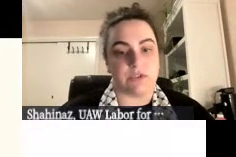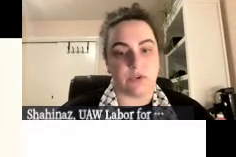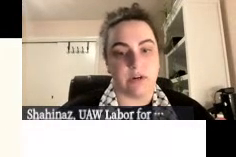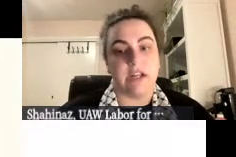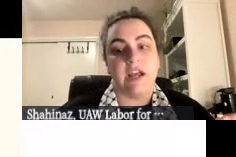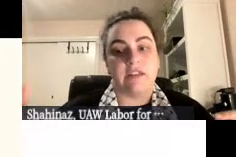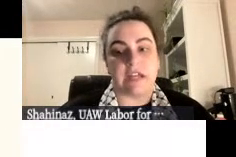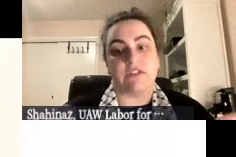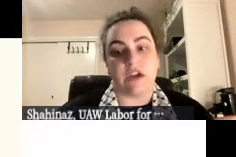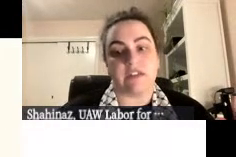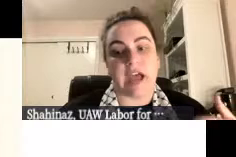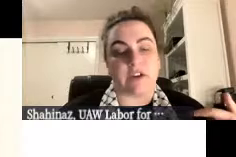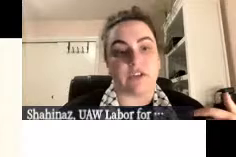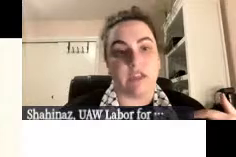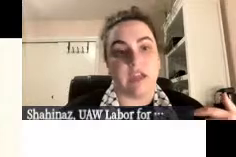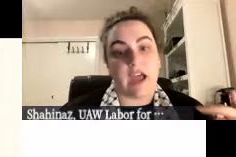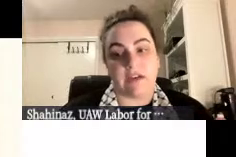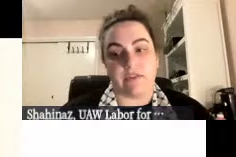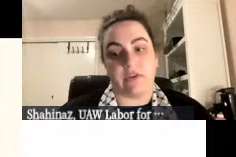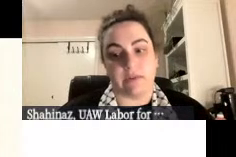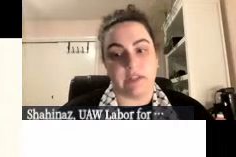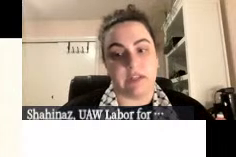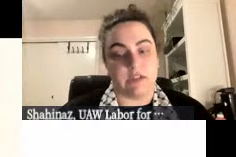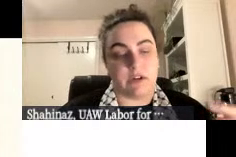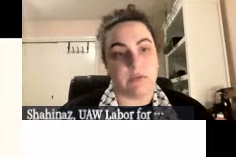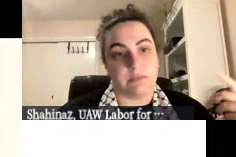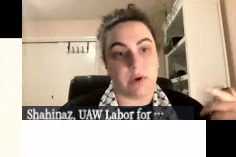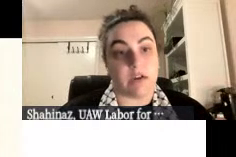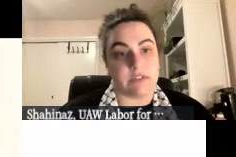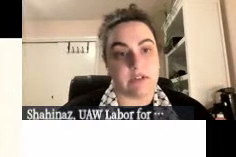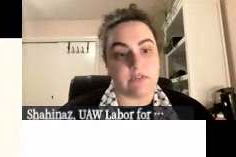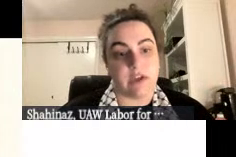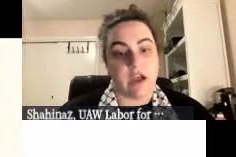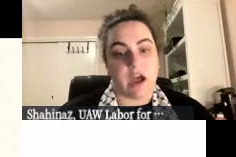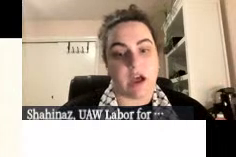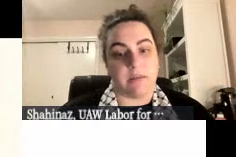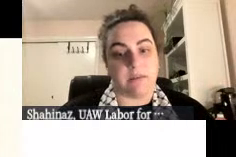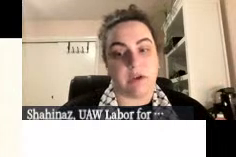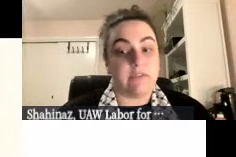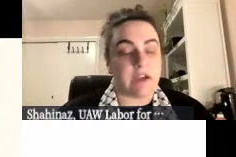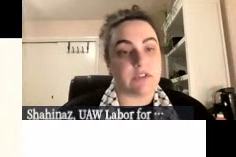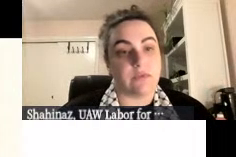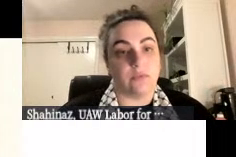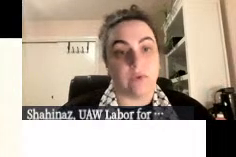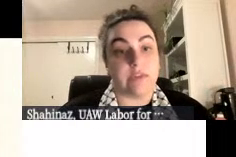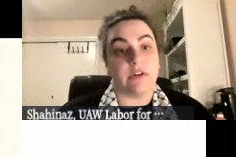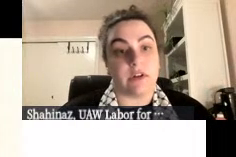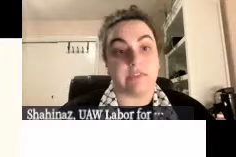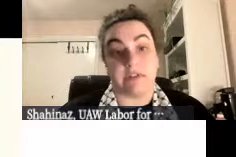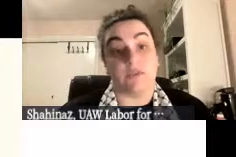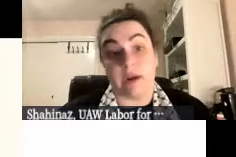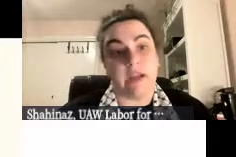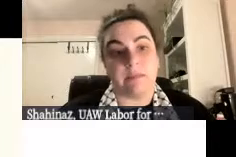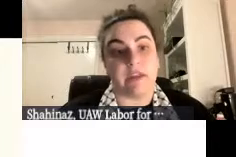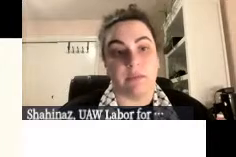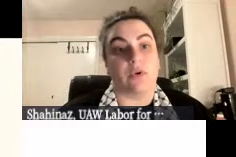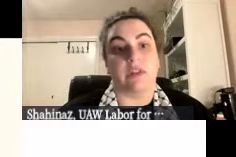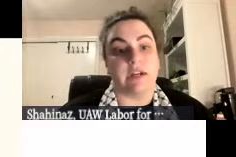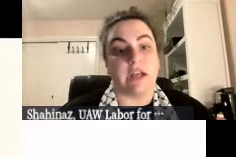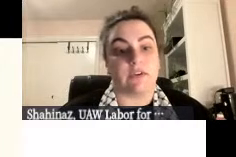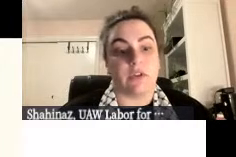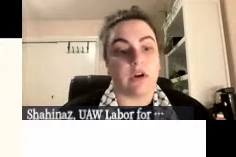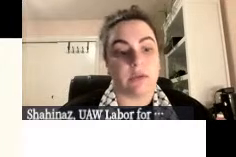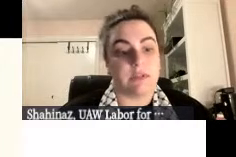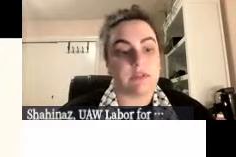same story, that does actually have a really, positive effect on whether or not they're swayed by the moral